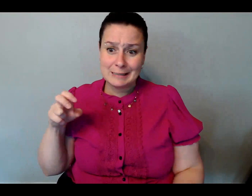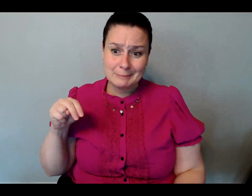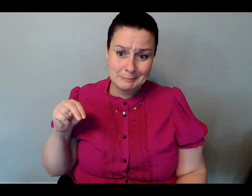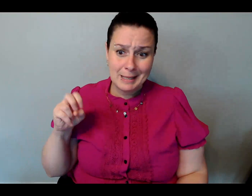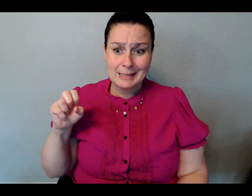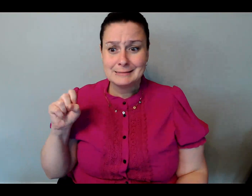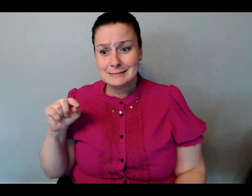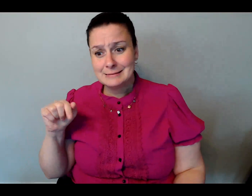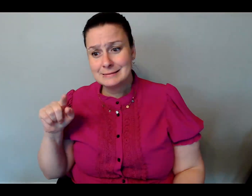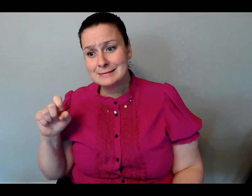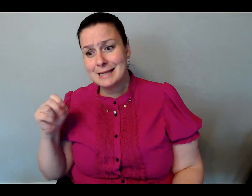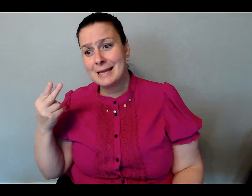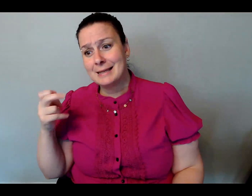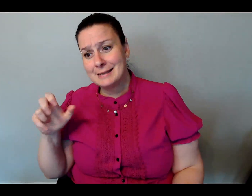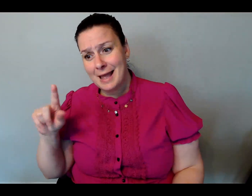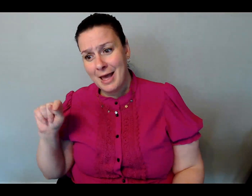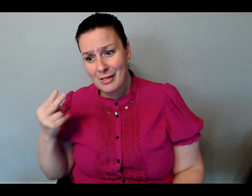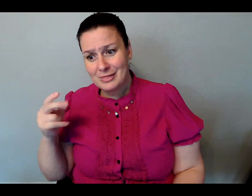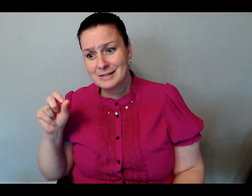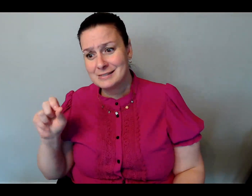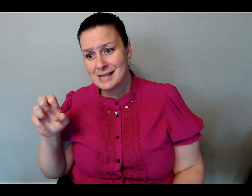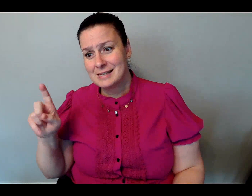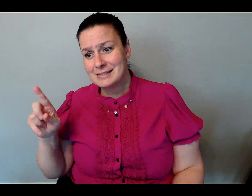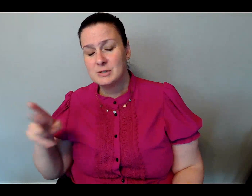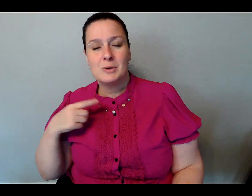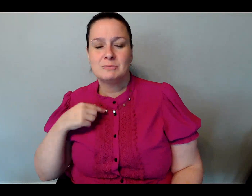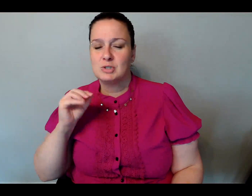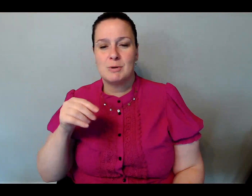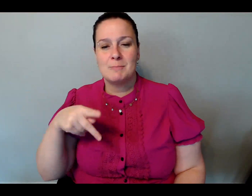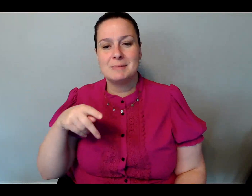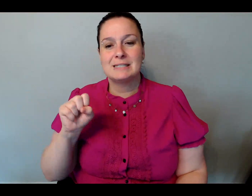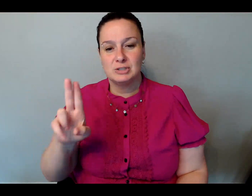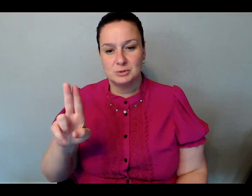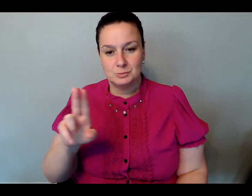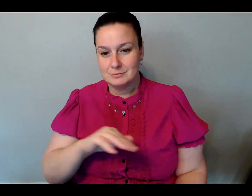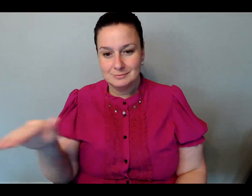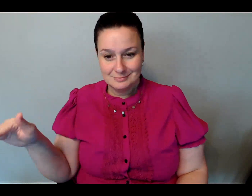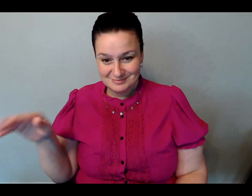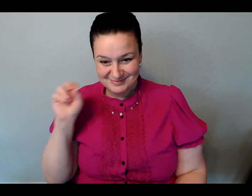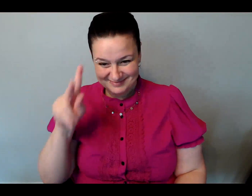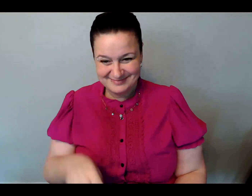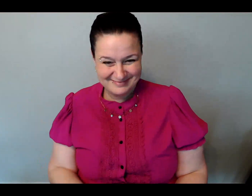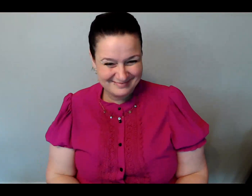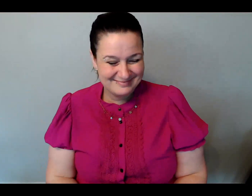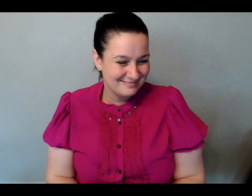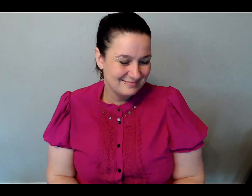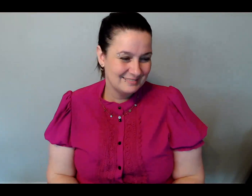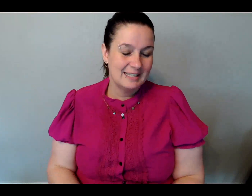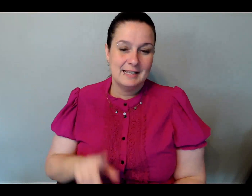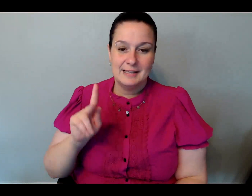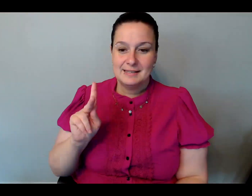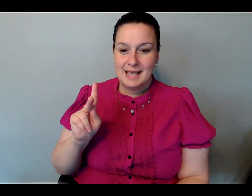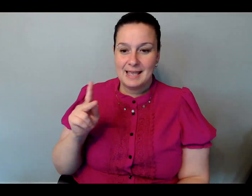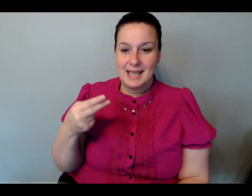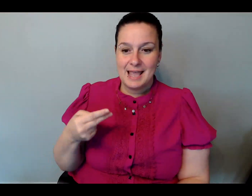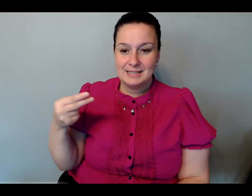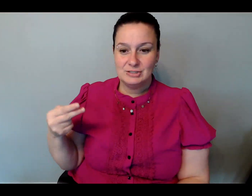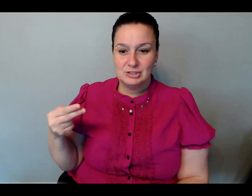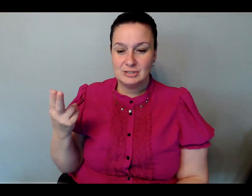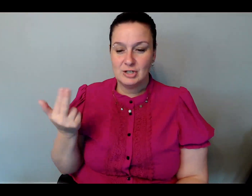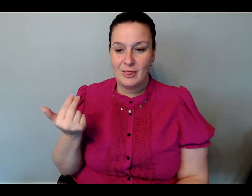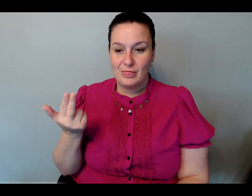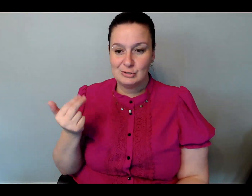It's just really long. So I'll put in my PSU email. So it's just KHH